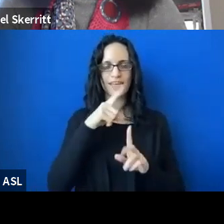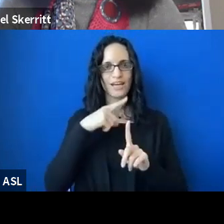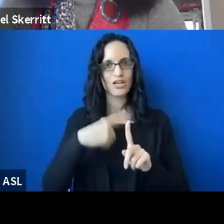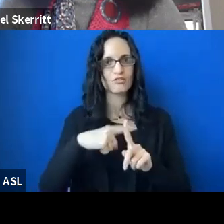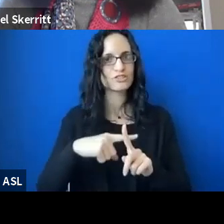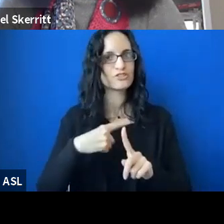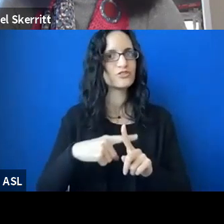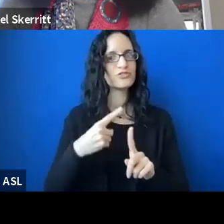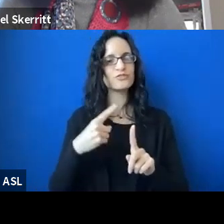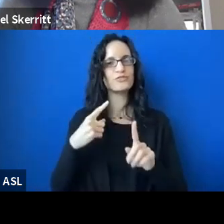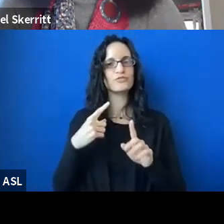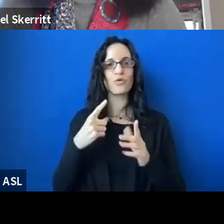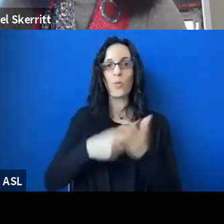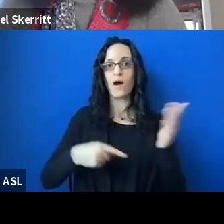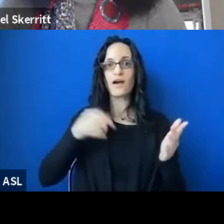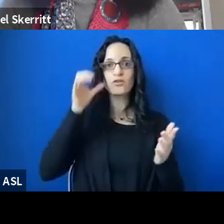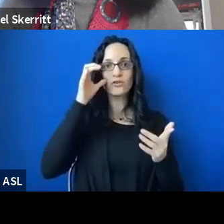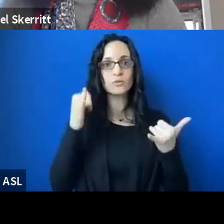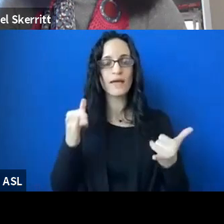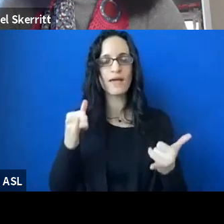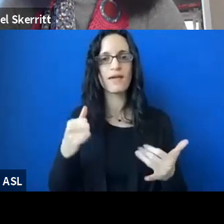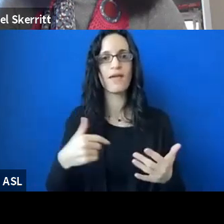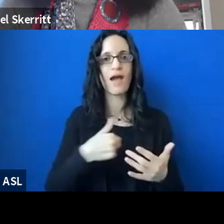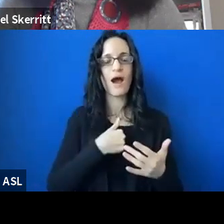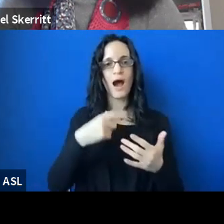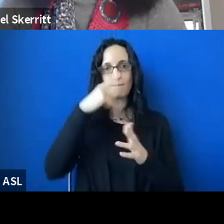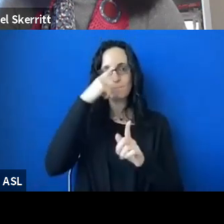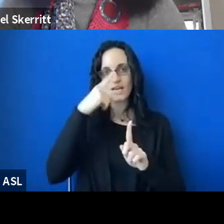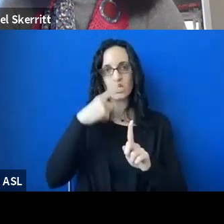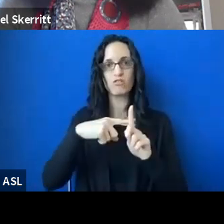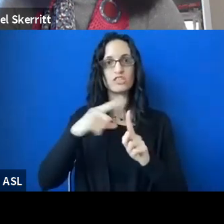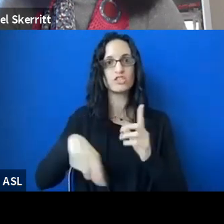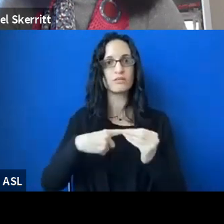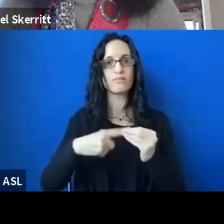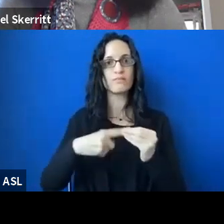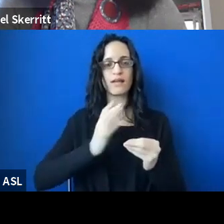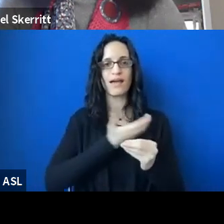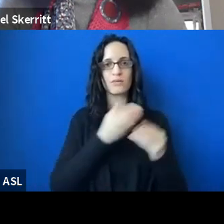today. I'm encouraged by our collective resolve